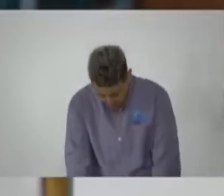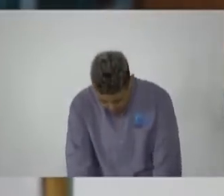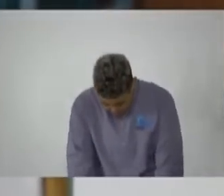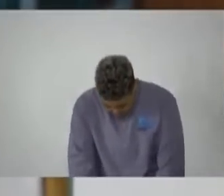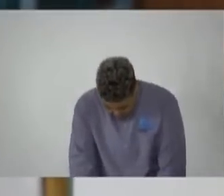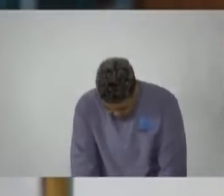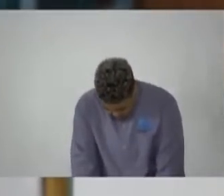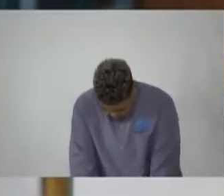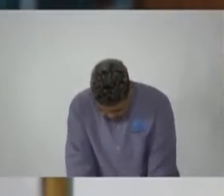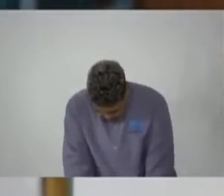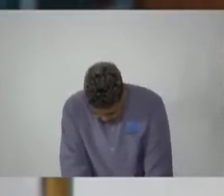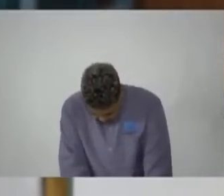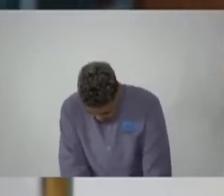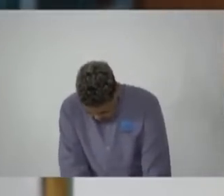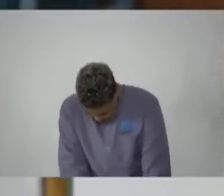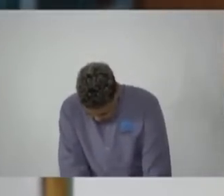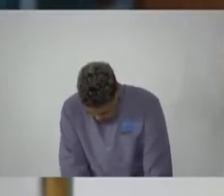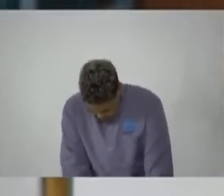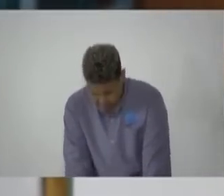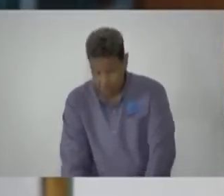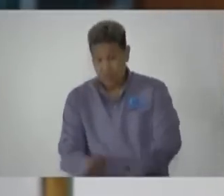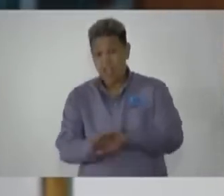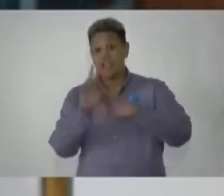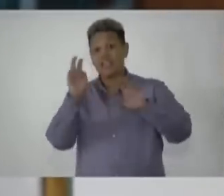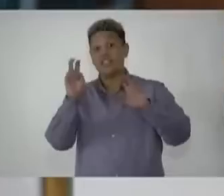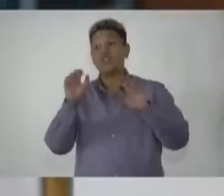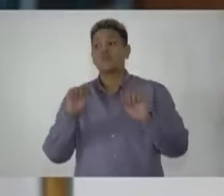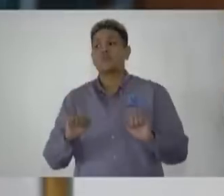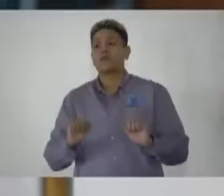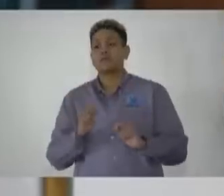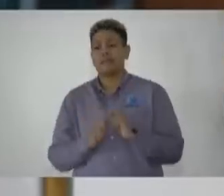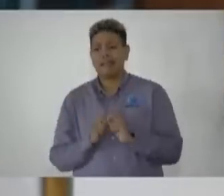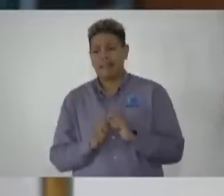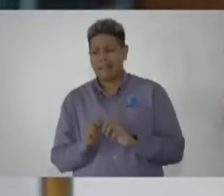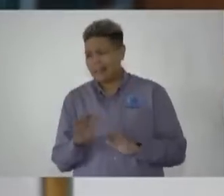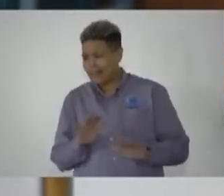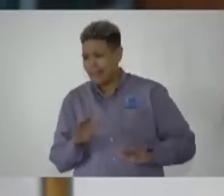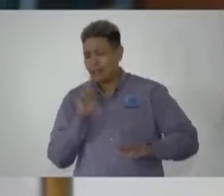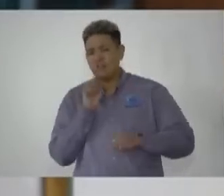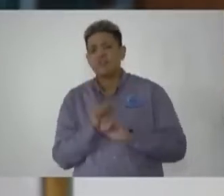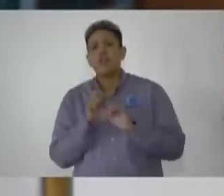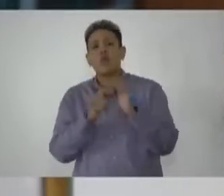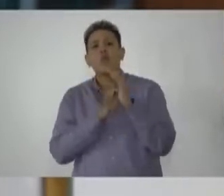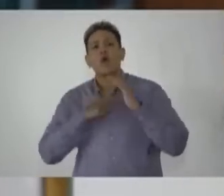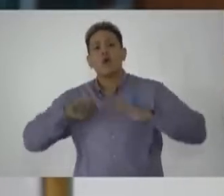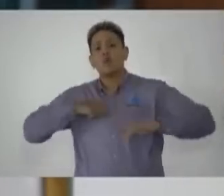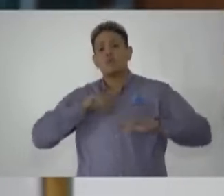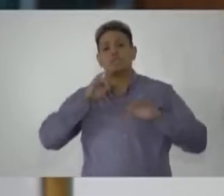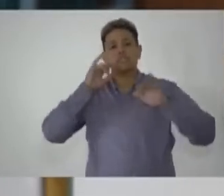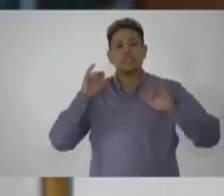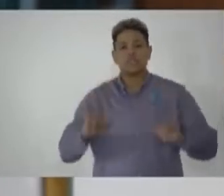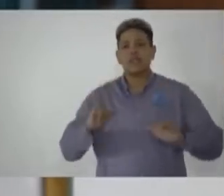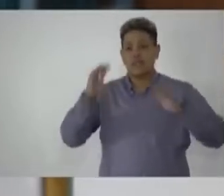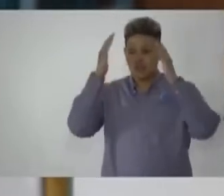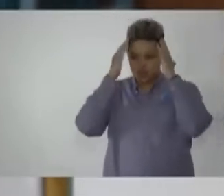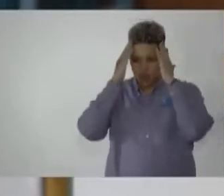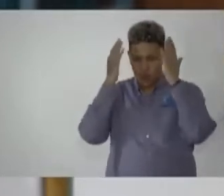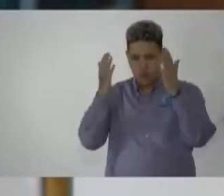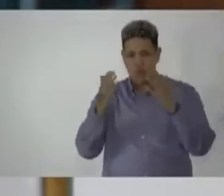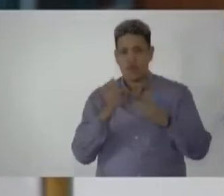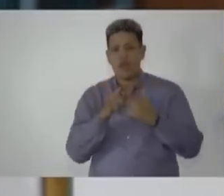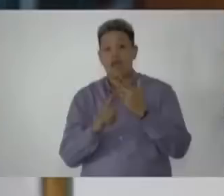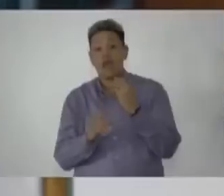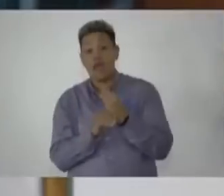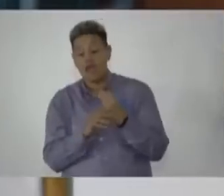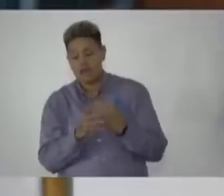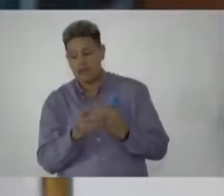on issues that, though potentially difficult, require that we stay in the room.